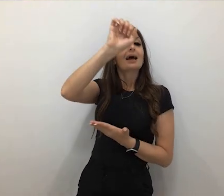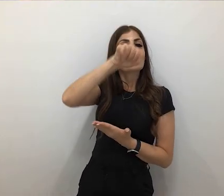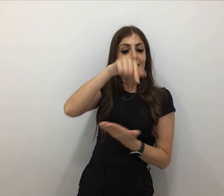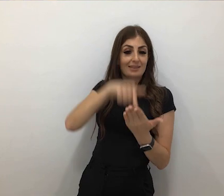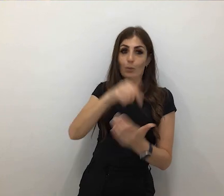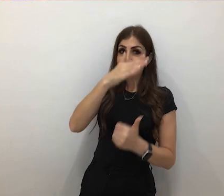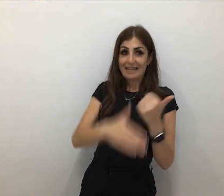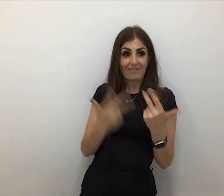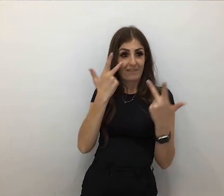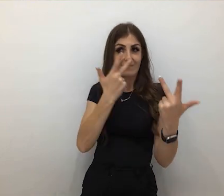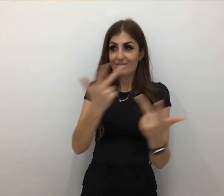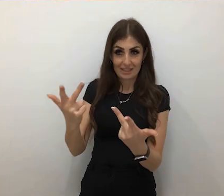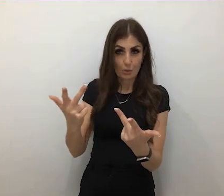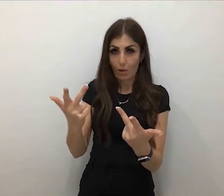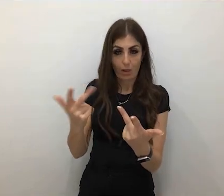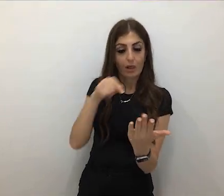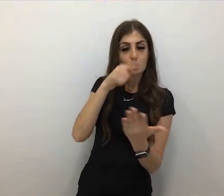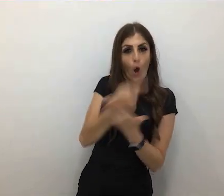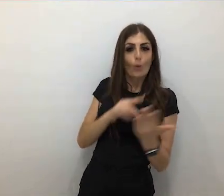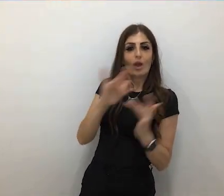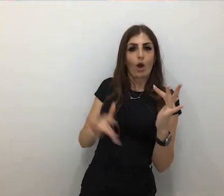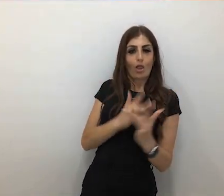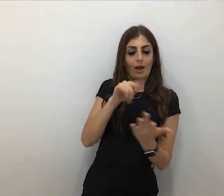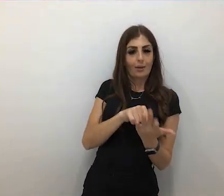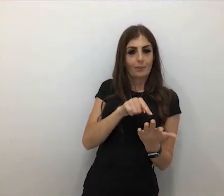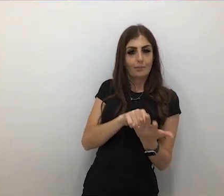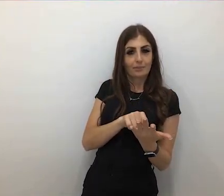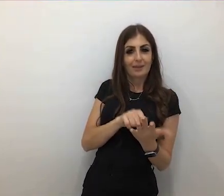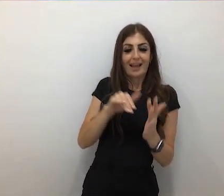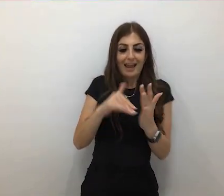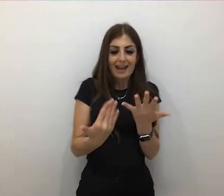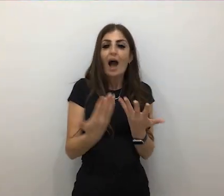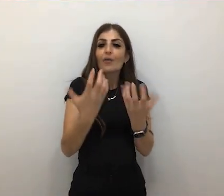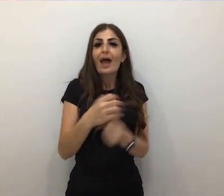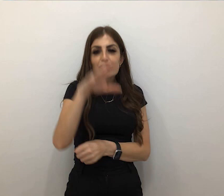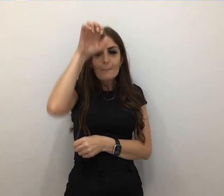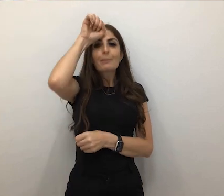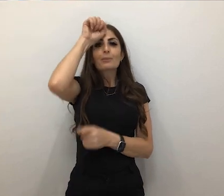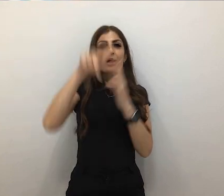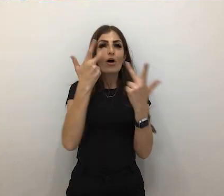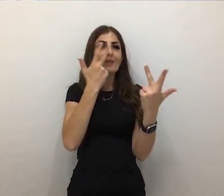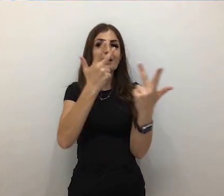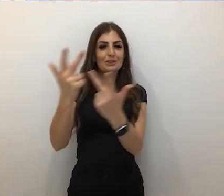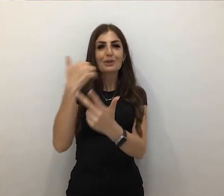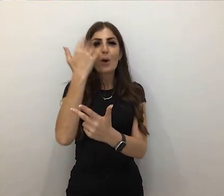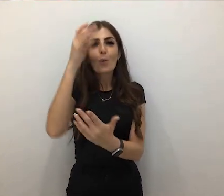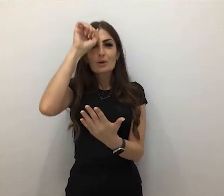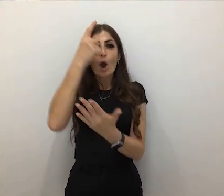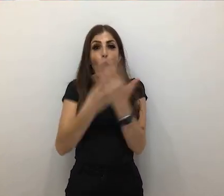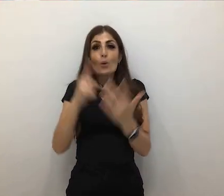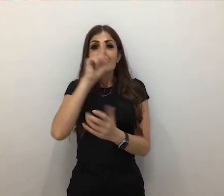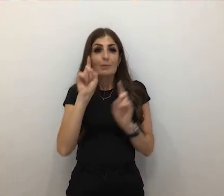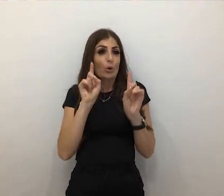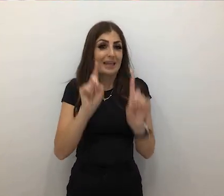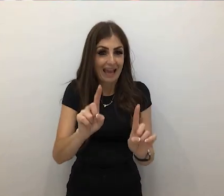never going to be a physical asset that was manufactured, now they have memorabilia of the show. So only the people that went to that